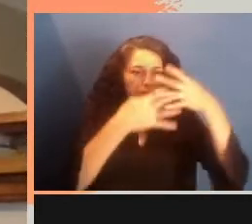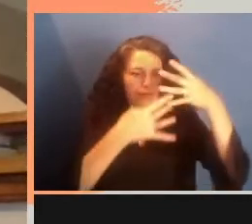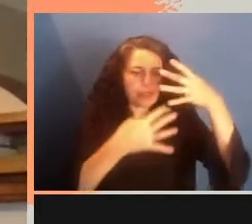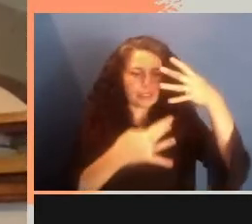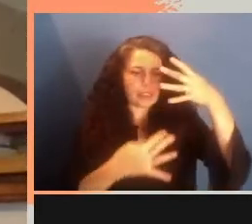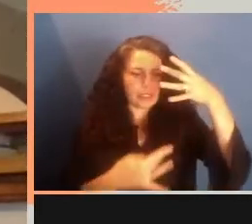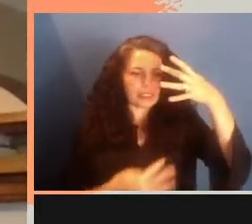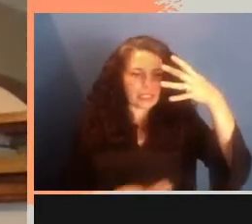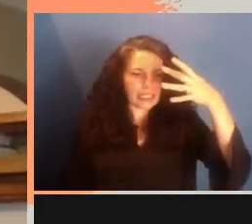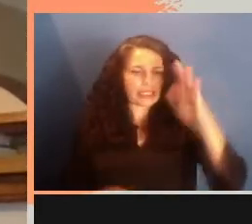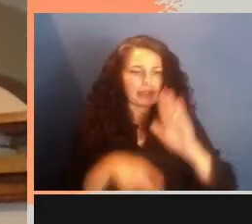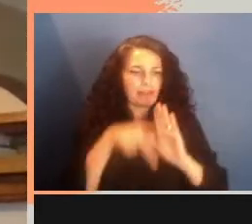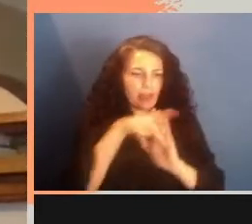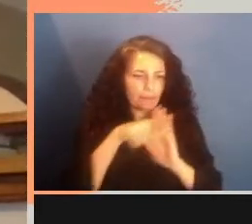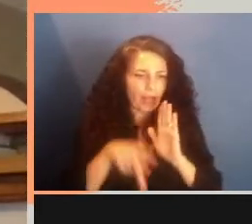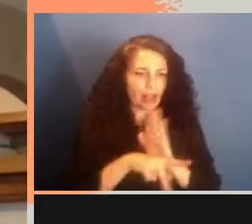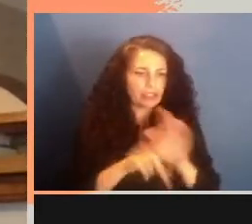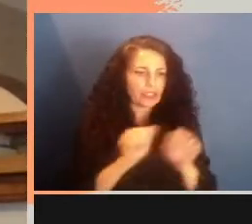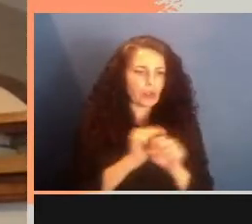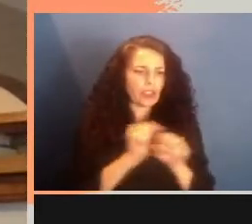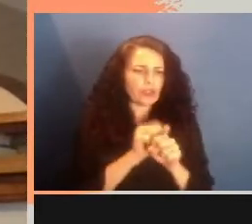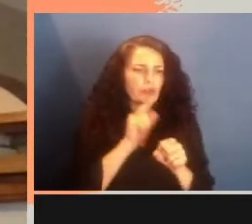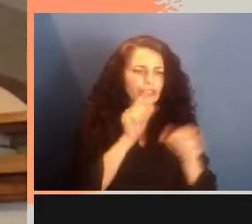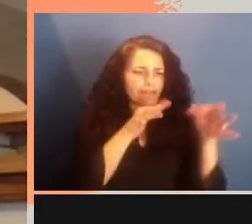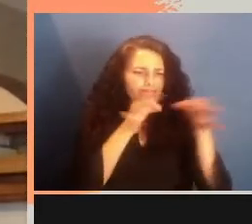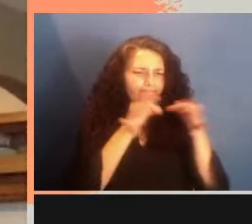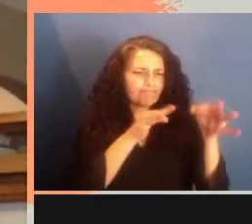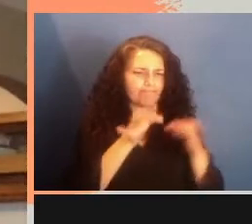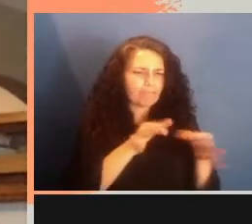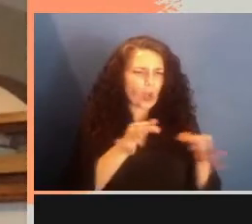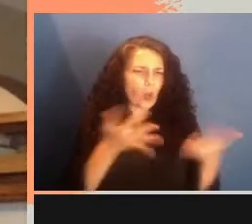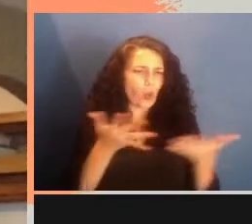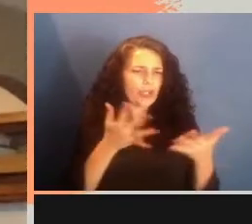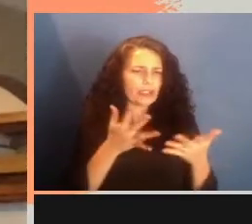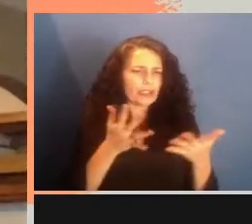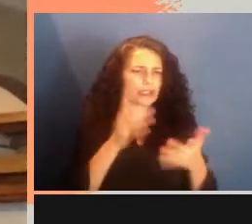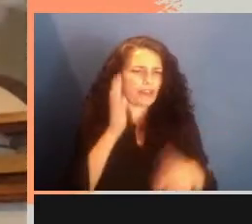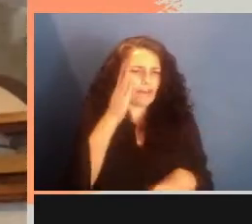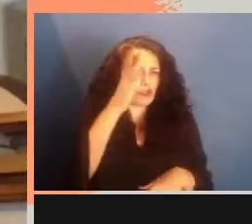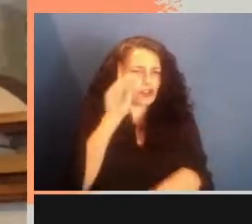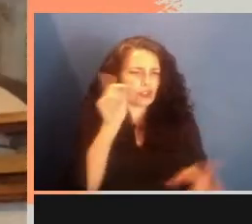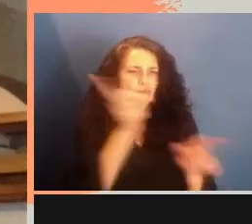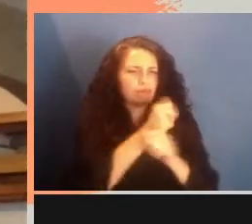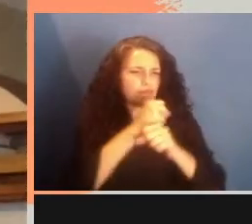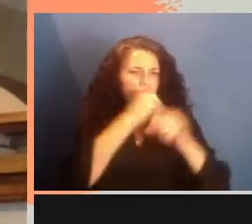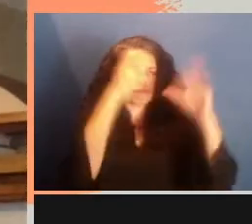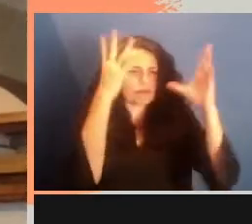work. And so defining and working towards that future is what we're here to do today.